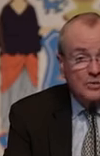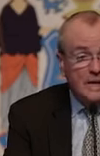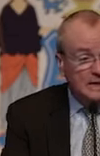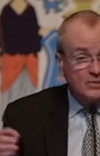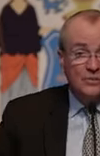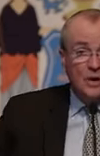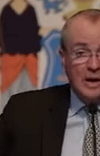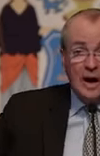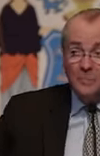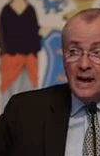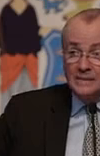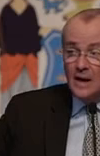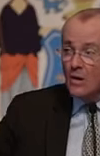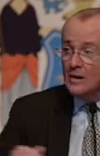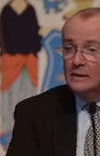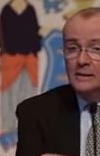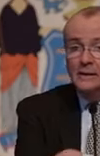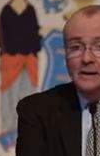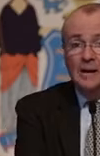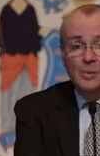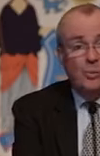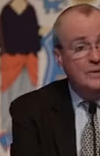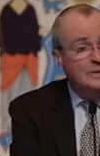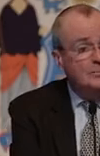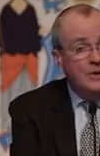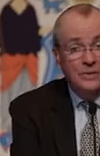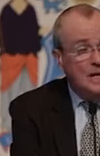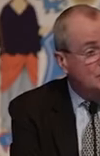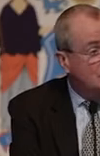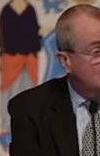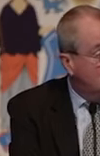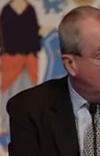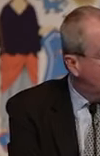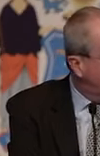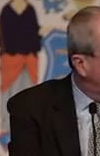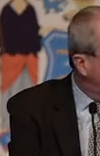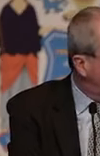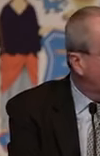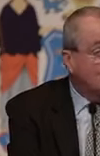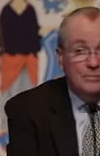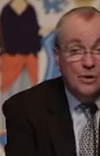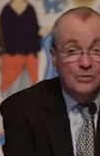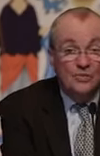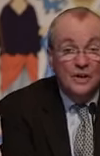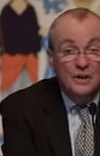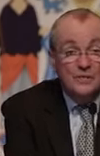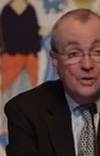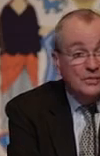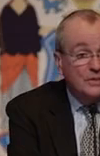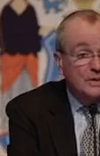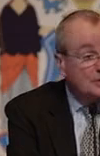quite striking. It's a very compact area, but boy, when Mother Nature moves furiously as she